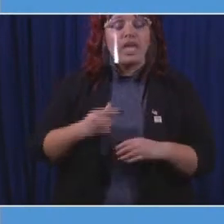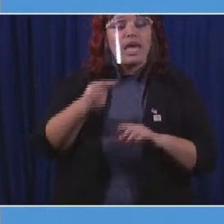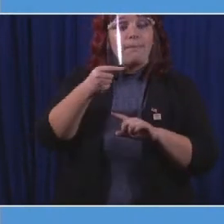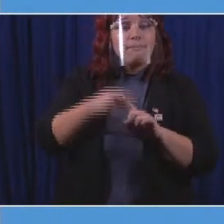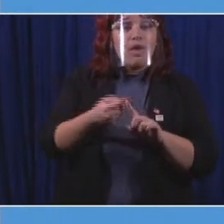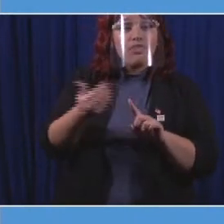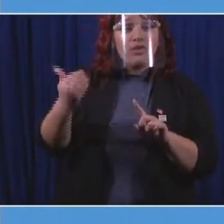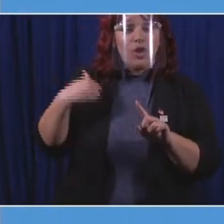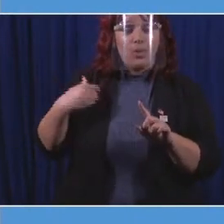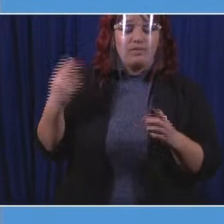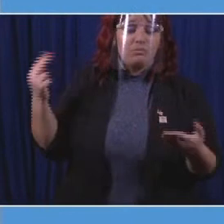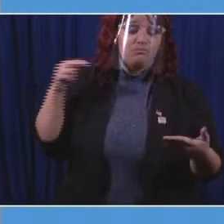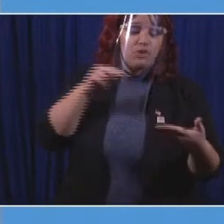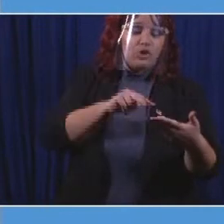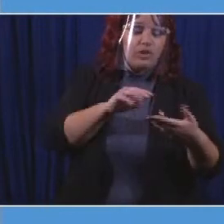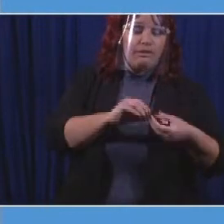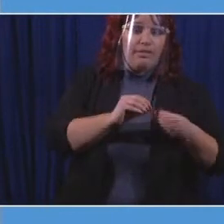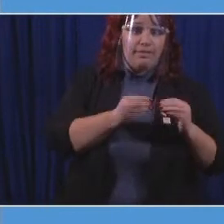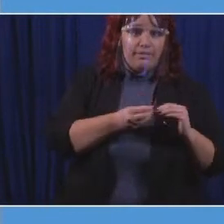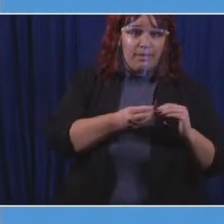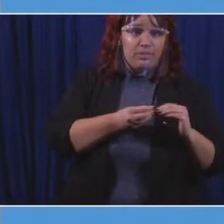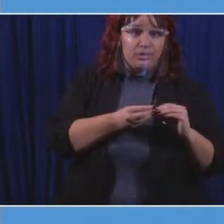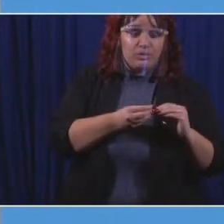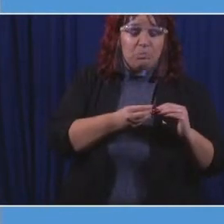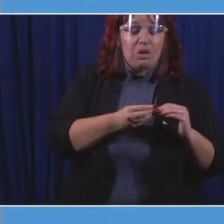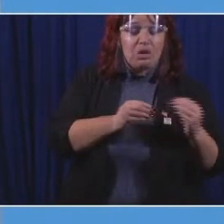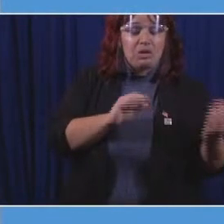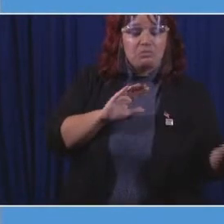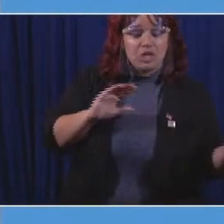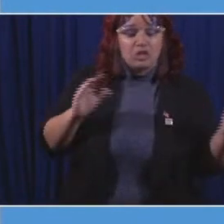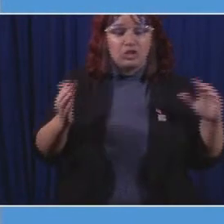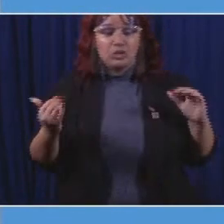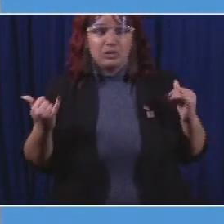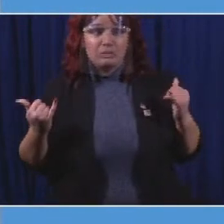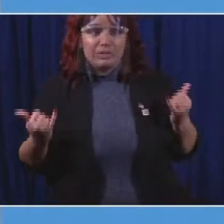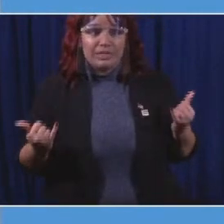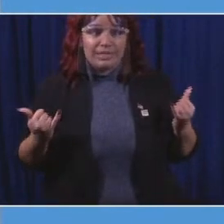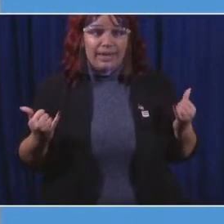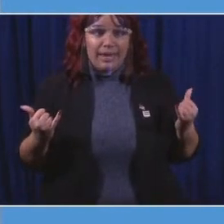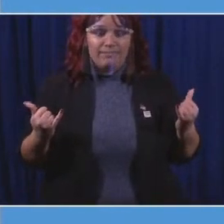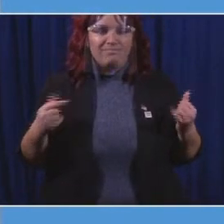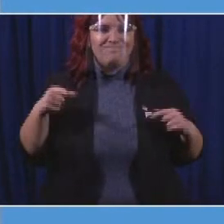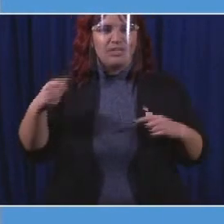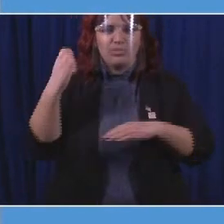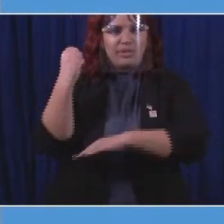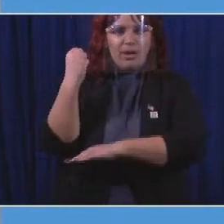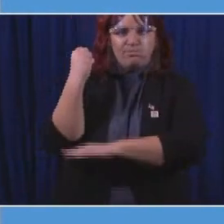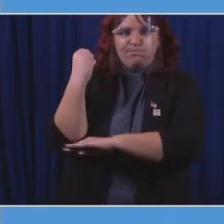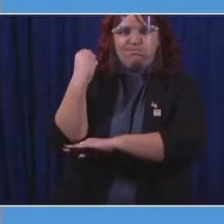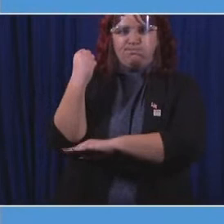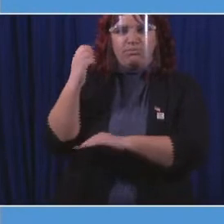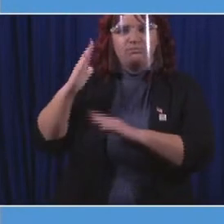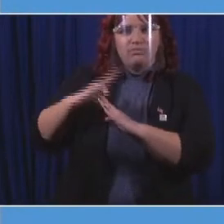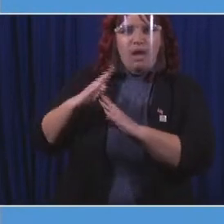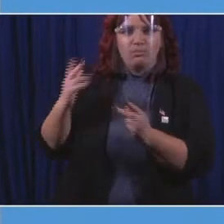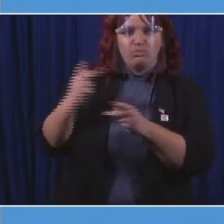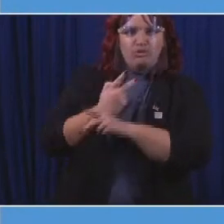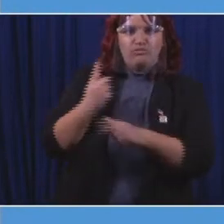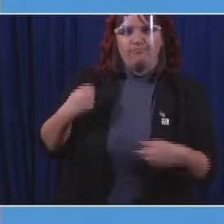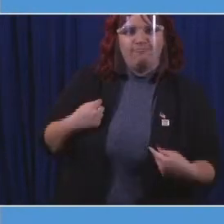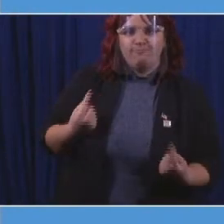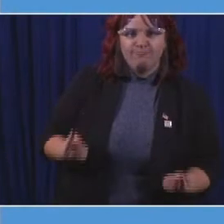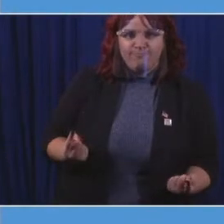12th and compare that to today, this would today be our highest day, higher than anything we'd had before